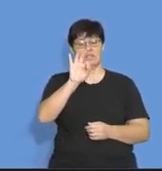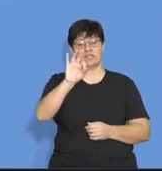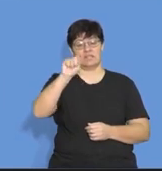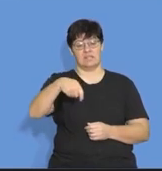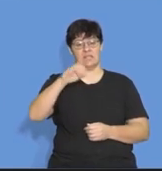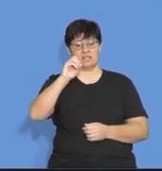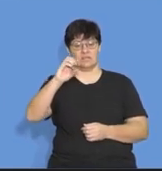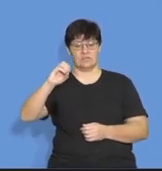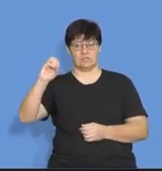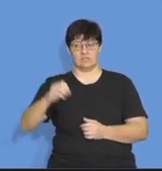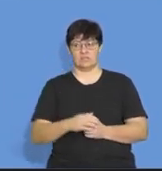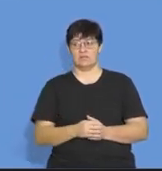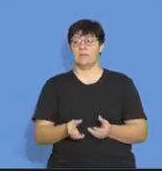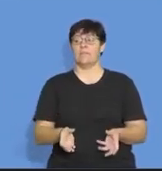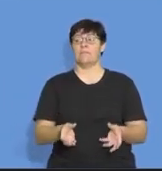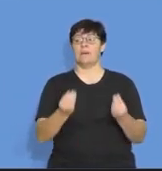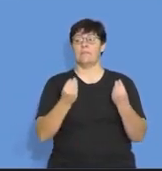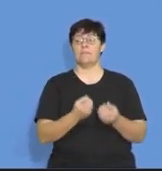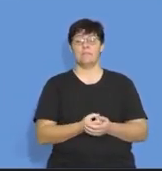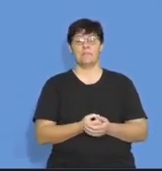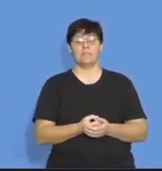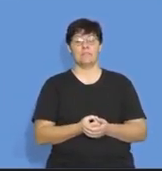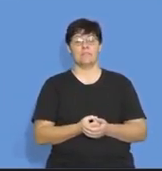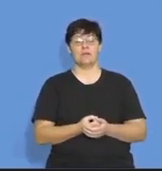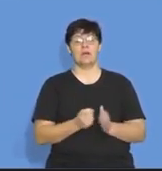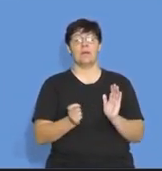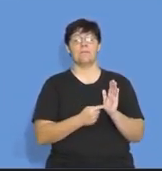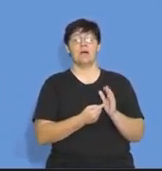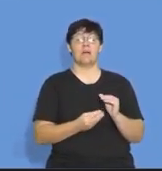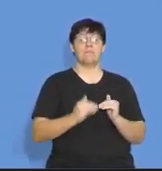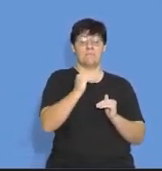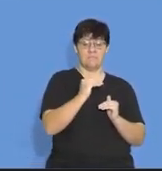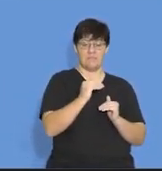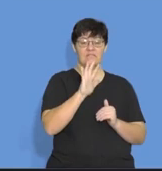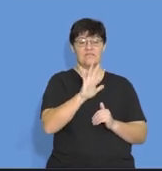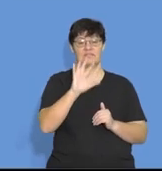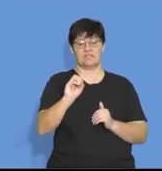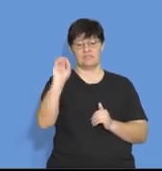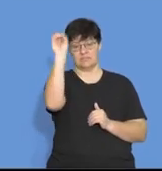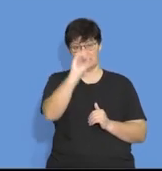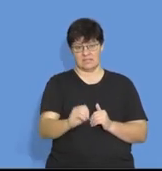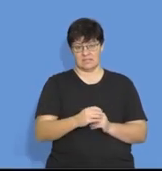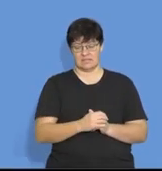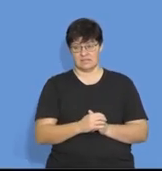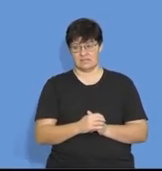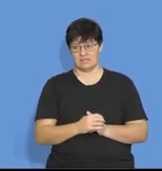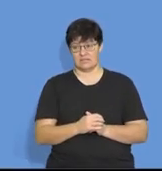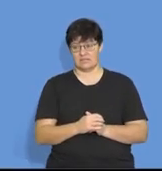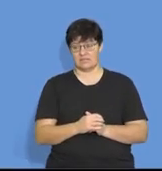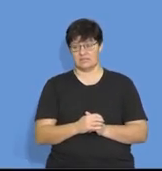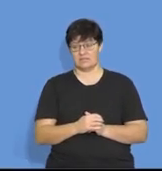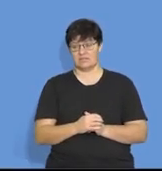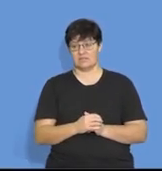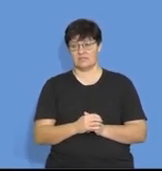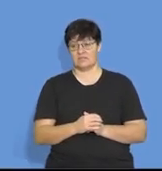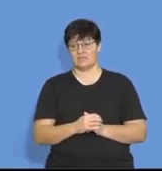143,000. This will now give me my markup percentage of 50%. Right?